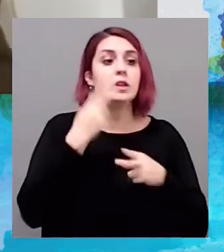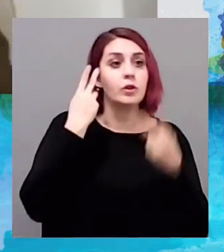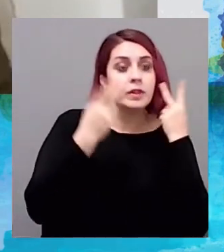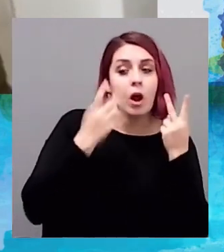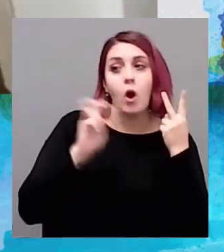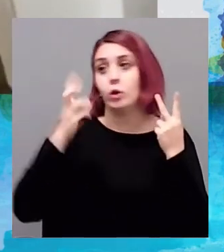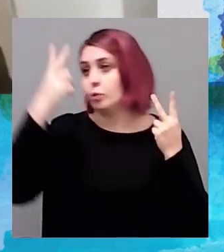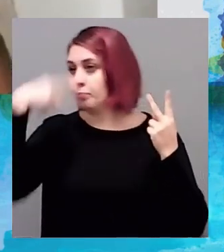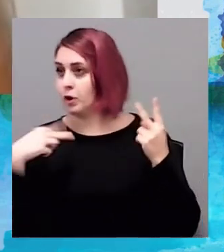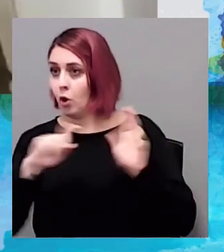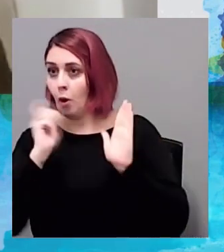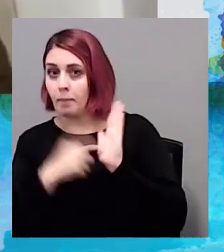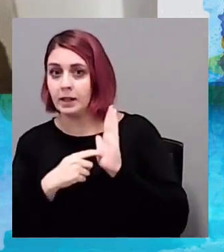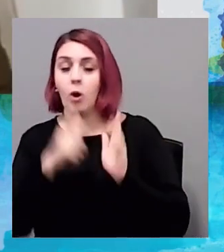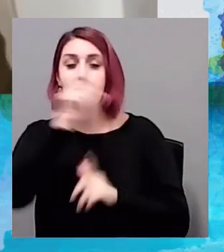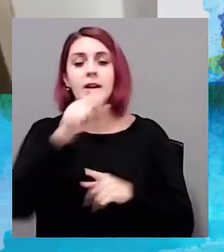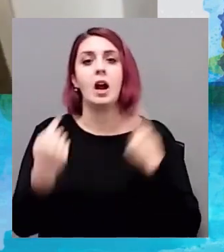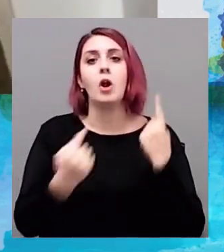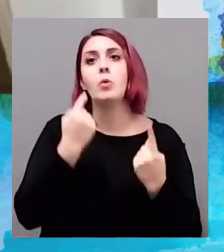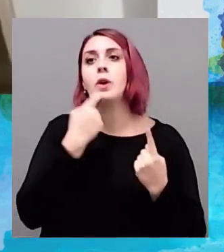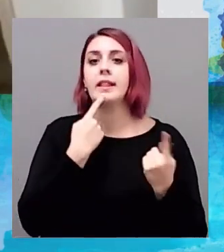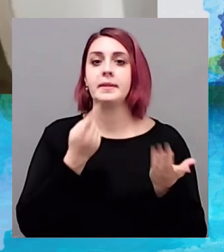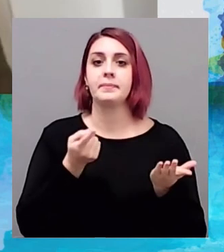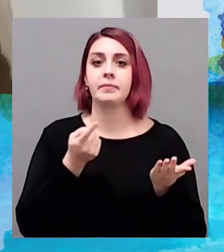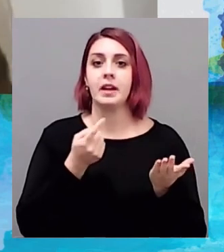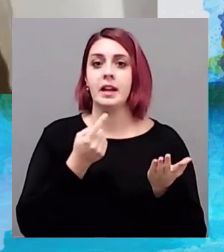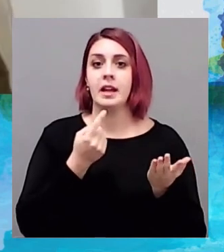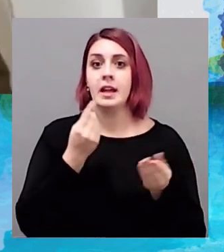who have a little bit of vision, people who have no vision,